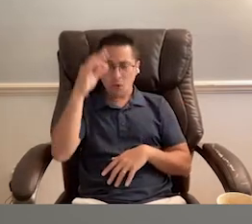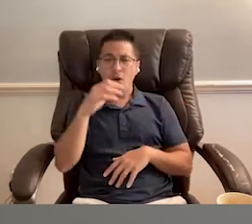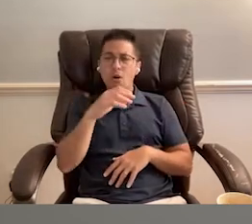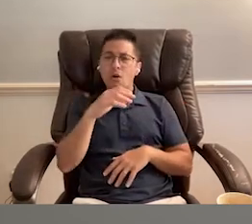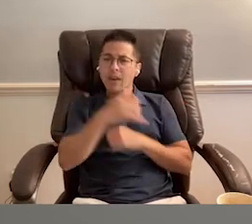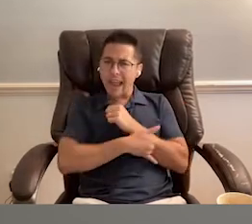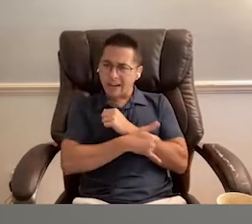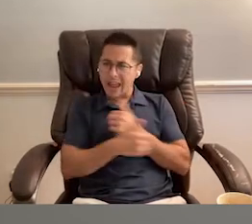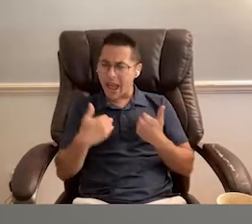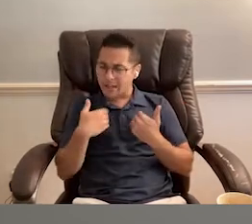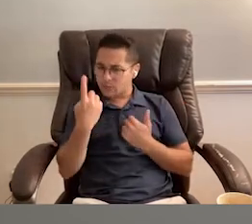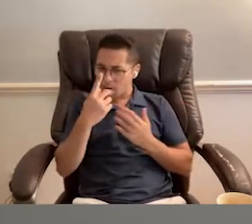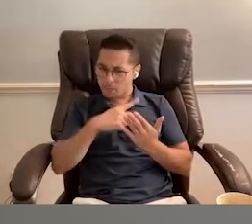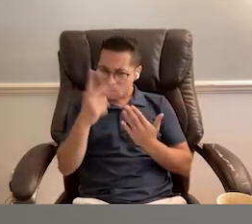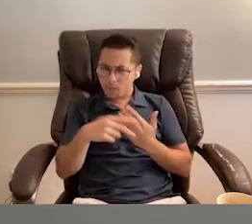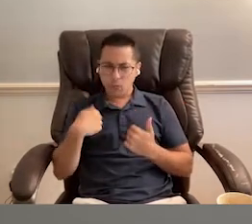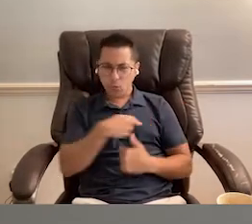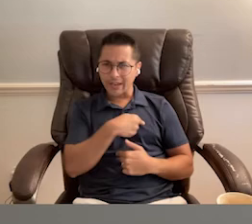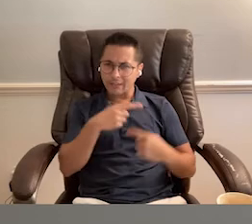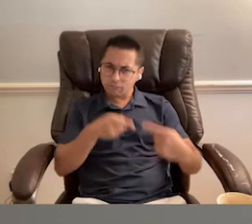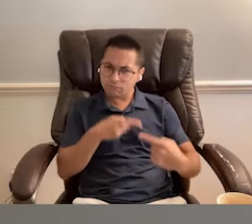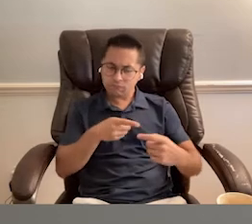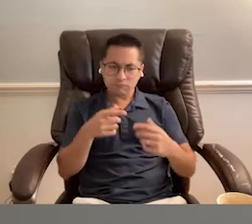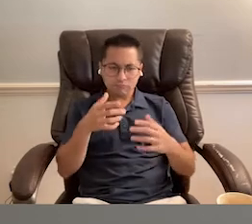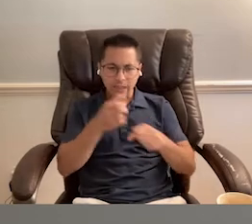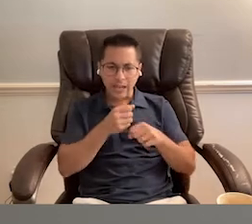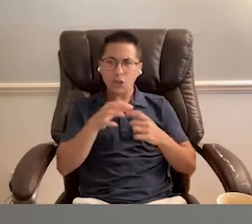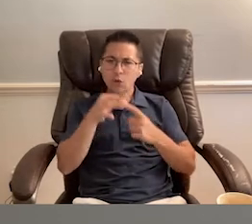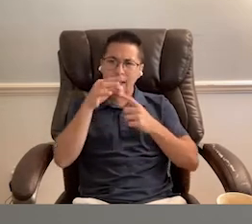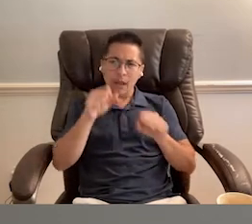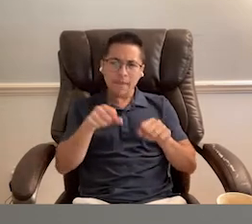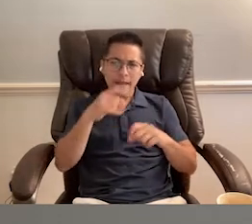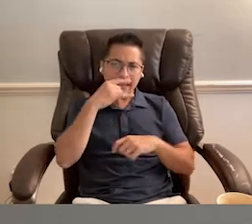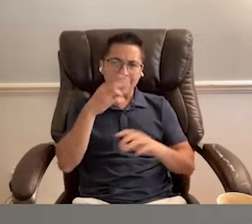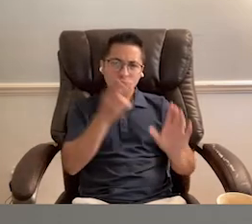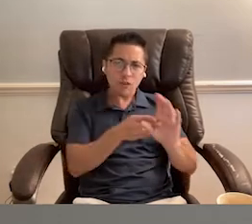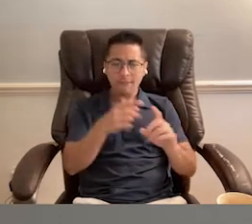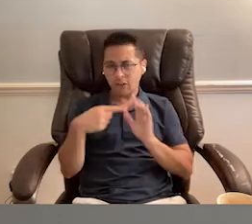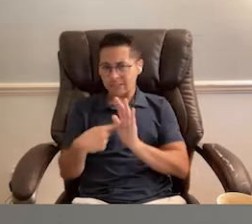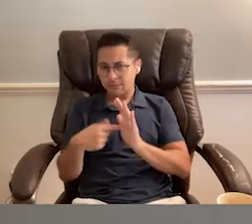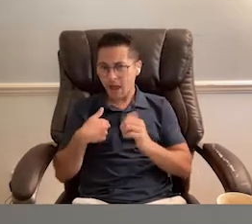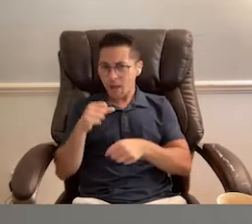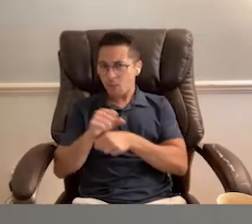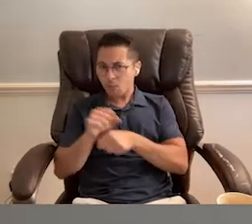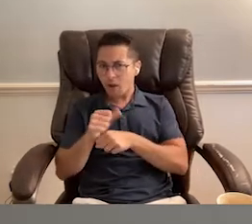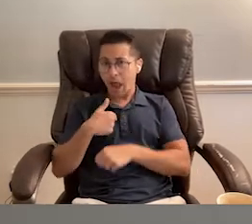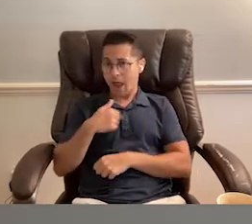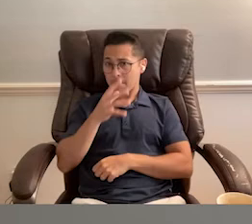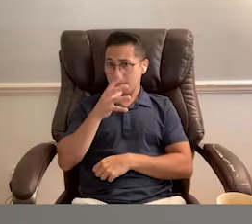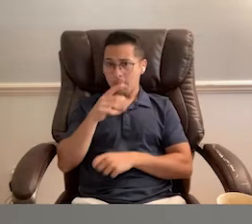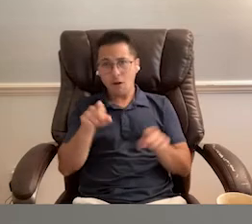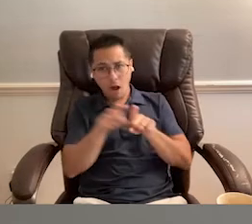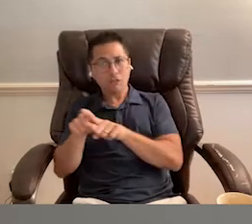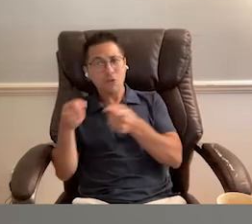very robust magnet program, but we have trouble getting our unique abilities kids into it. For example, I'm working with a family. I'm the mom,